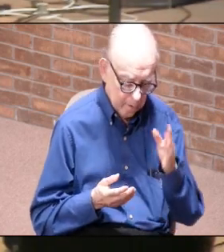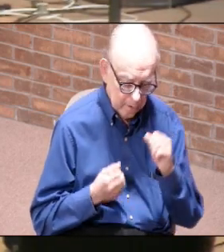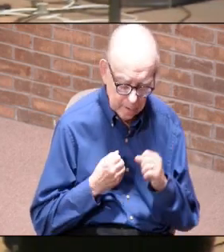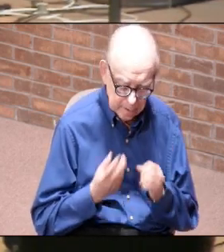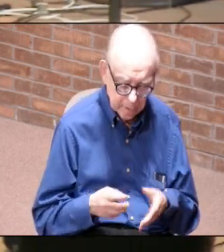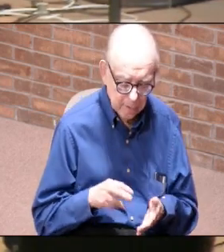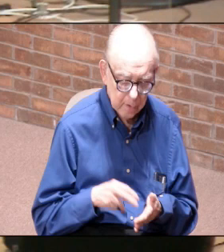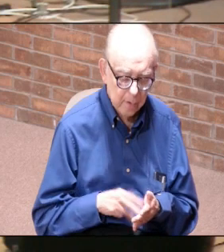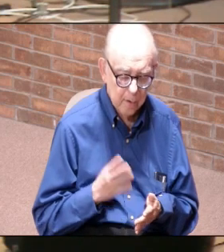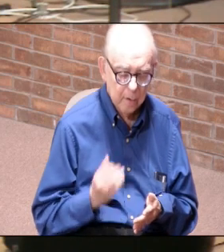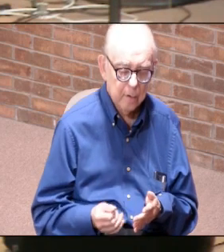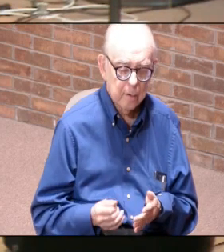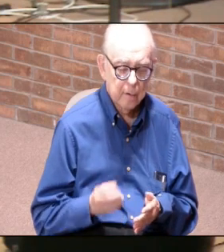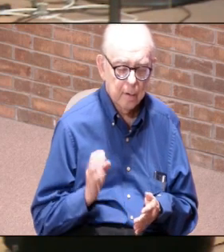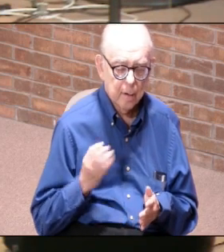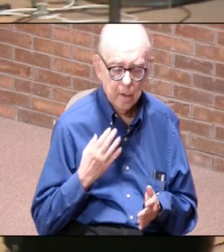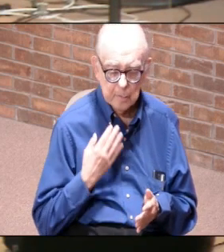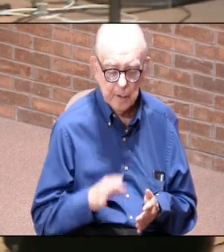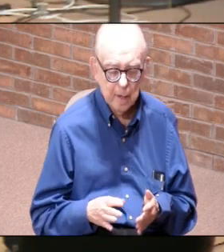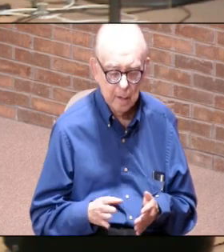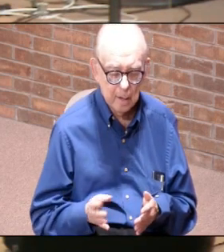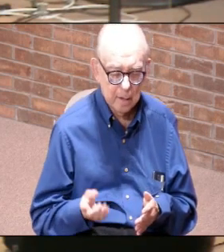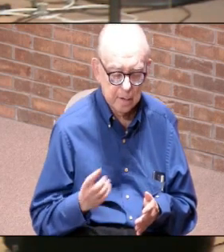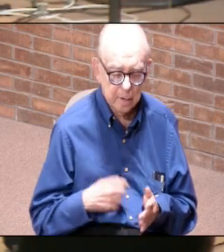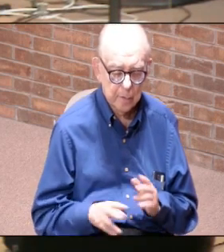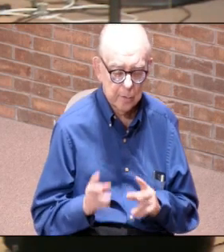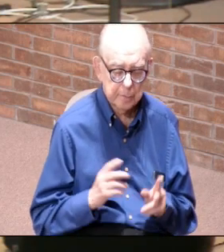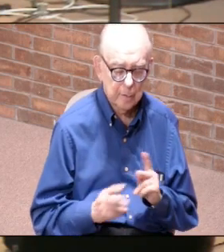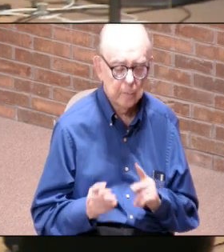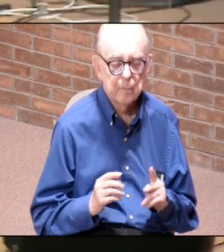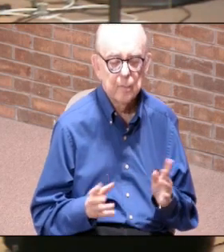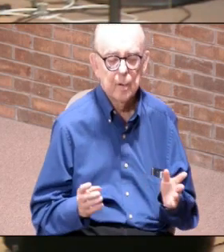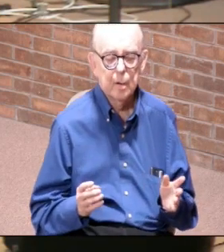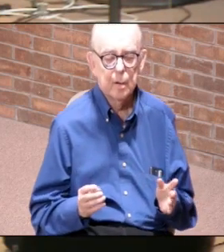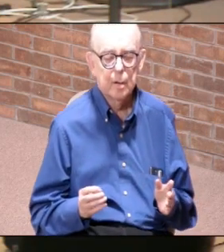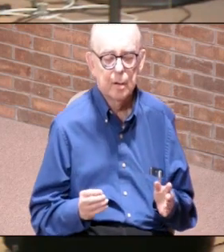up, because it's evil has come to them. And so